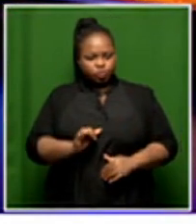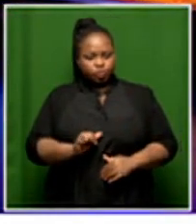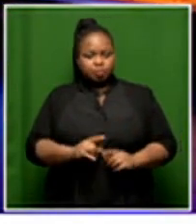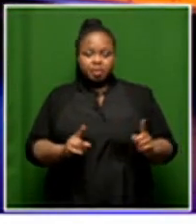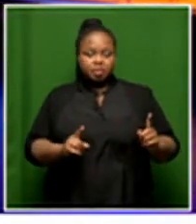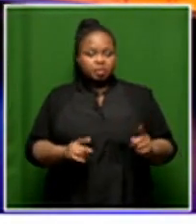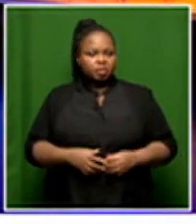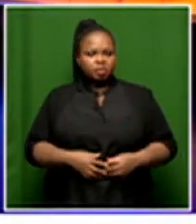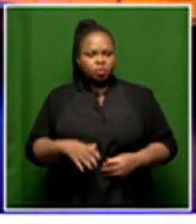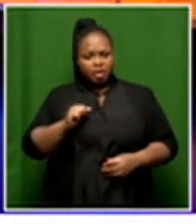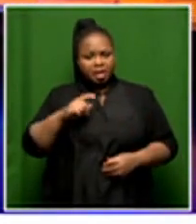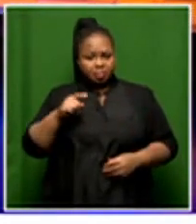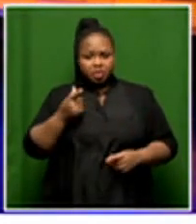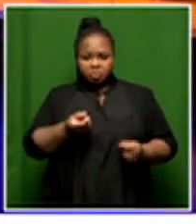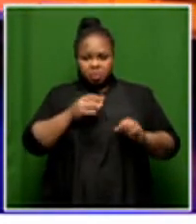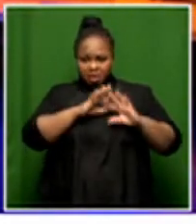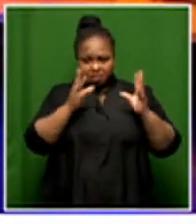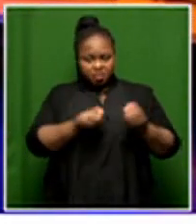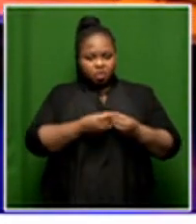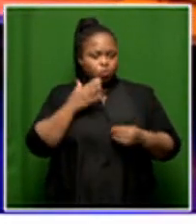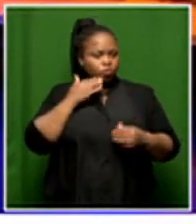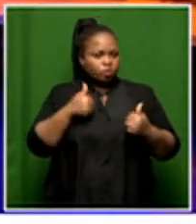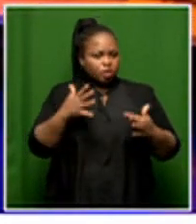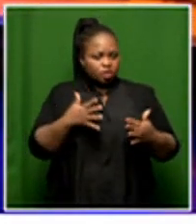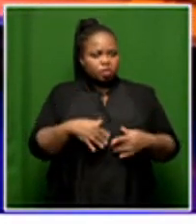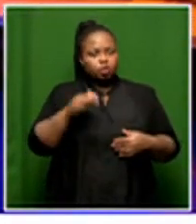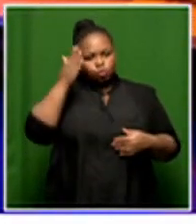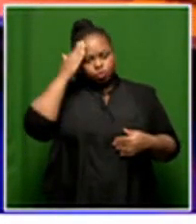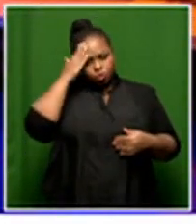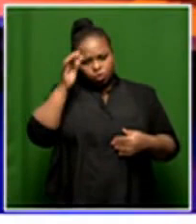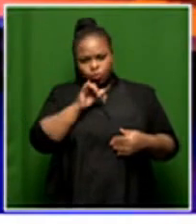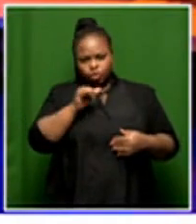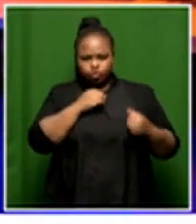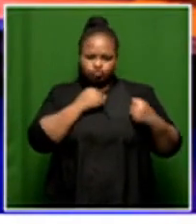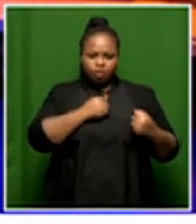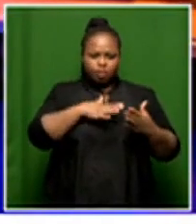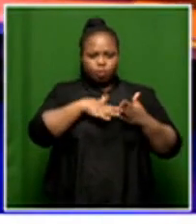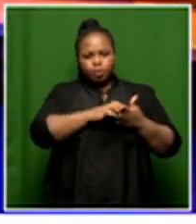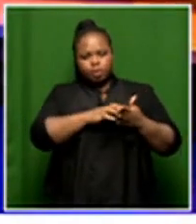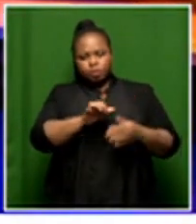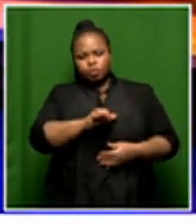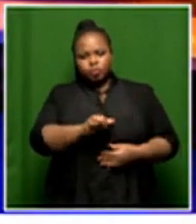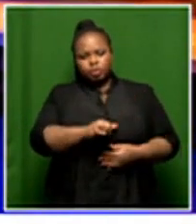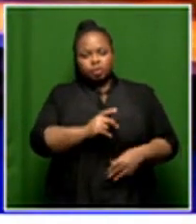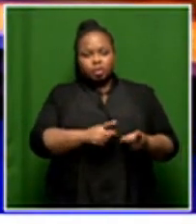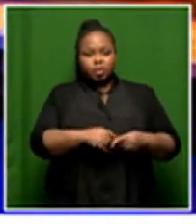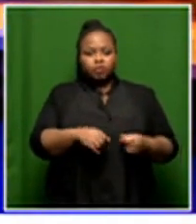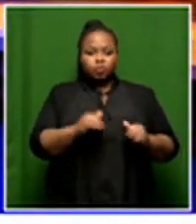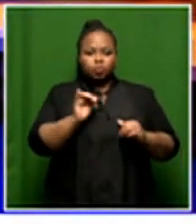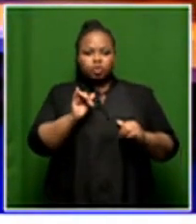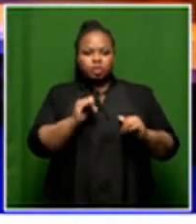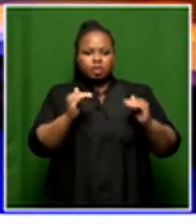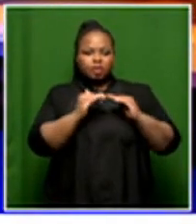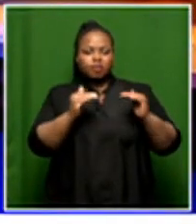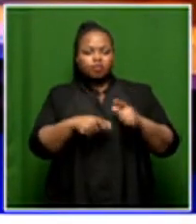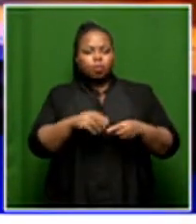But the app does that all for you. As soon as you start playing, it will know where your strengths are, where your weaknesses are, and basically what level you're at when